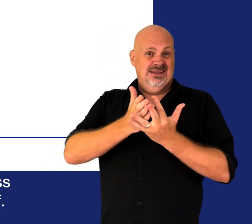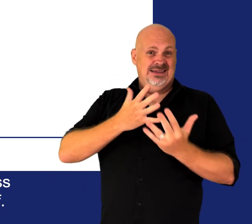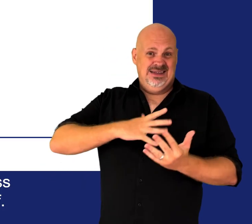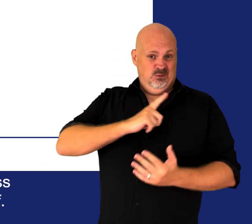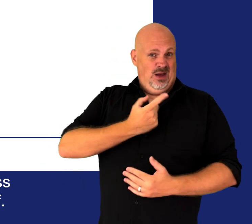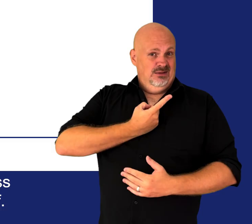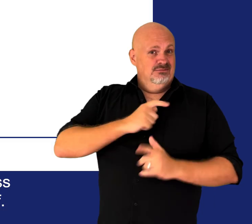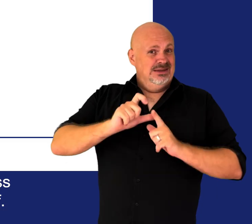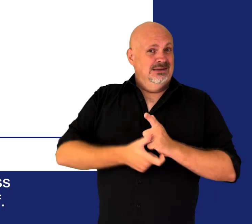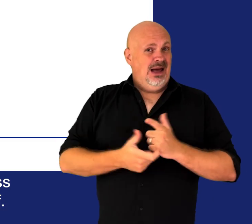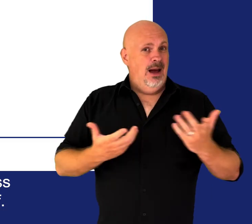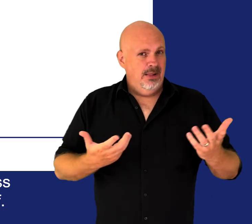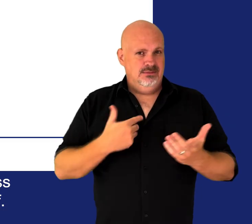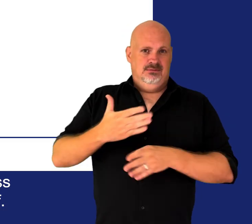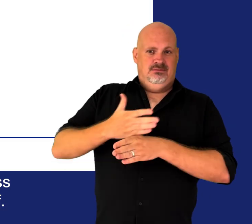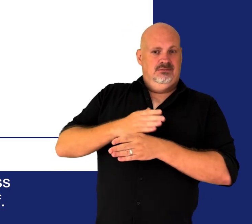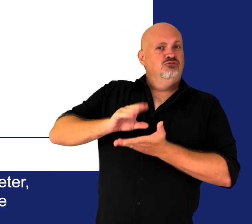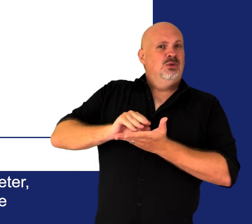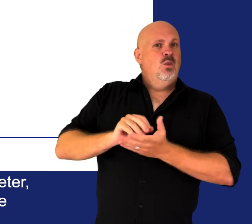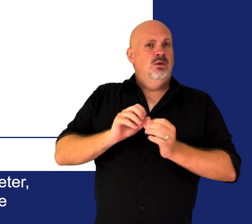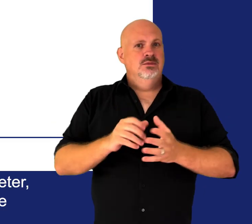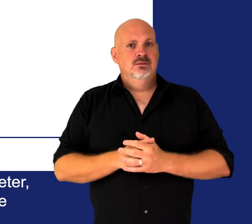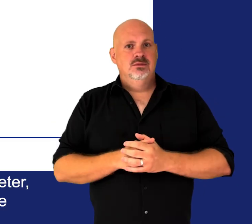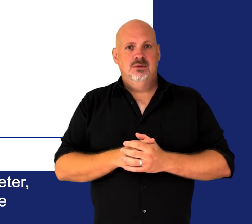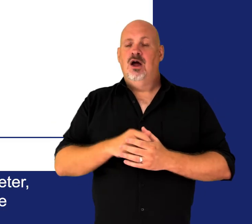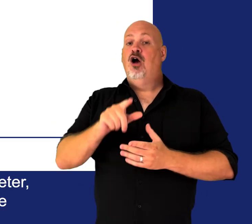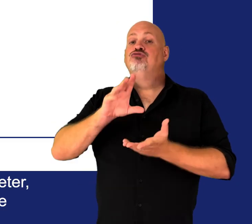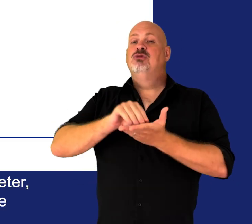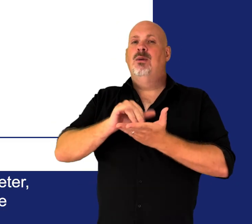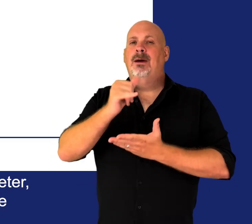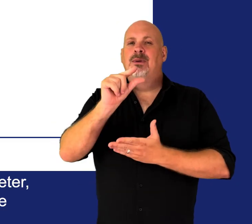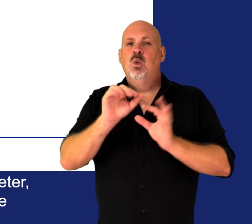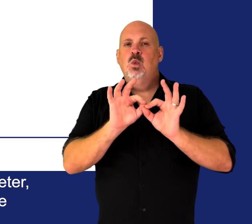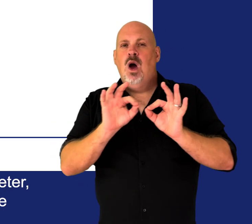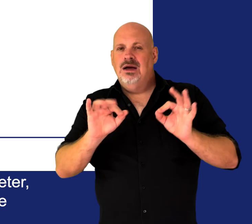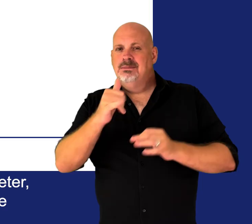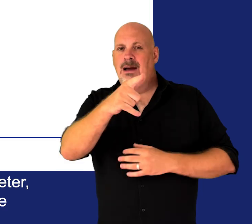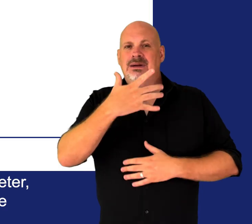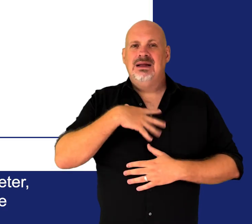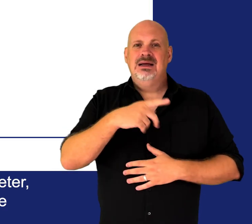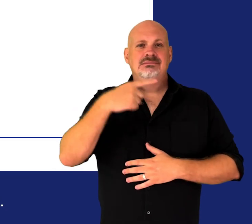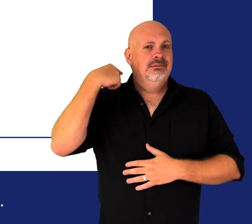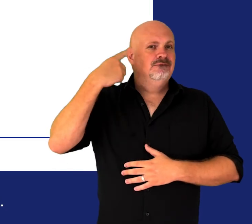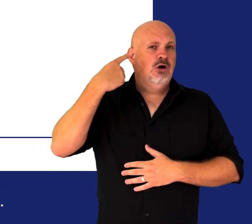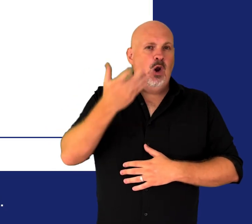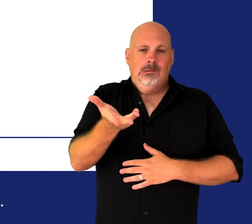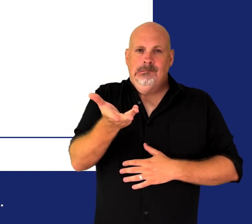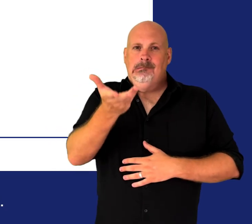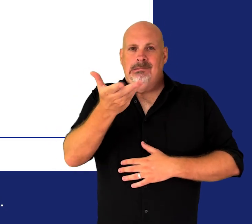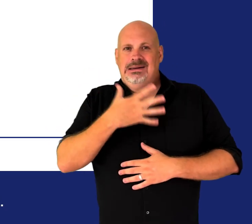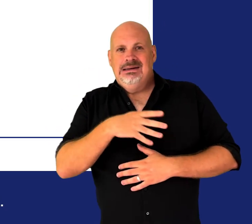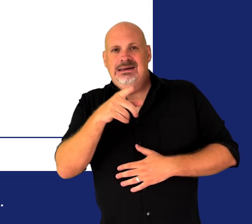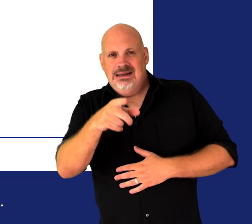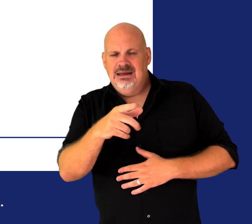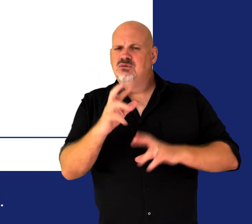my access needs as a disabled person myself. I will say the recording is a little bit quieter, so you may need to turn the volume up a little bit to your